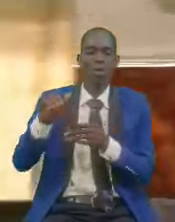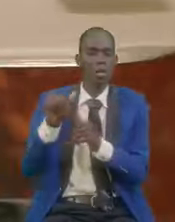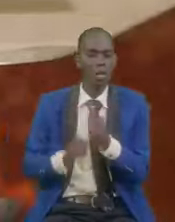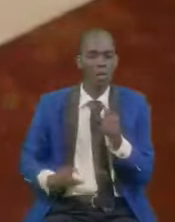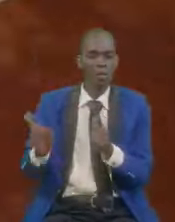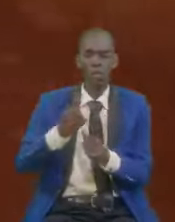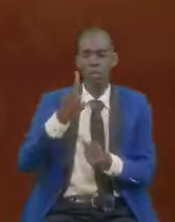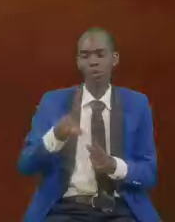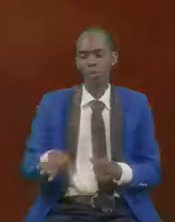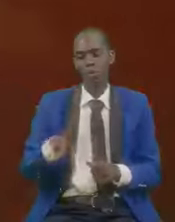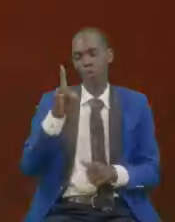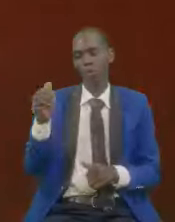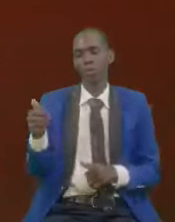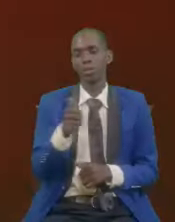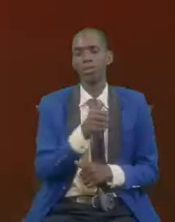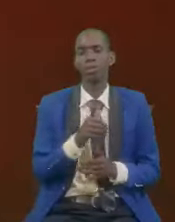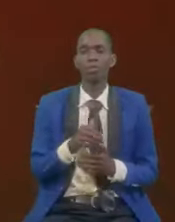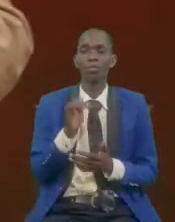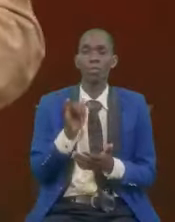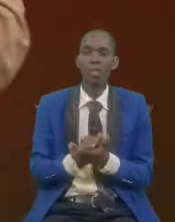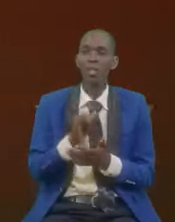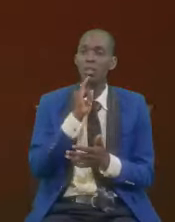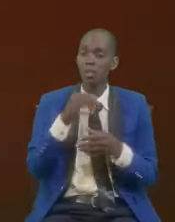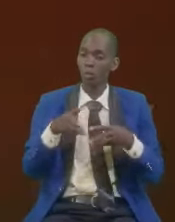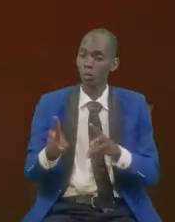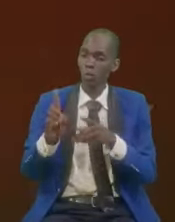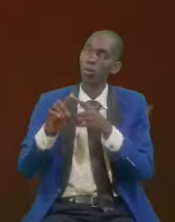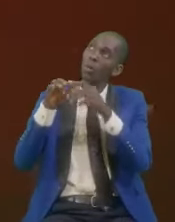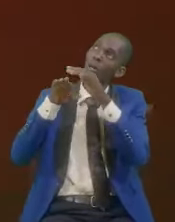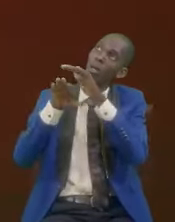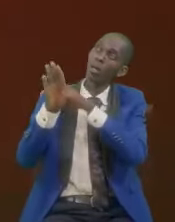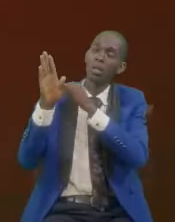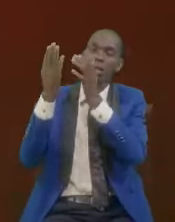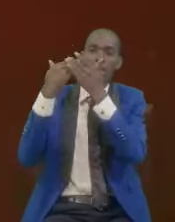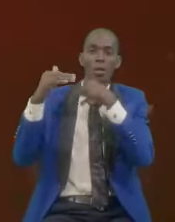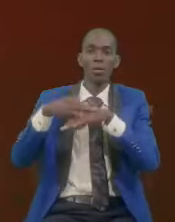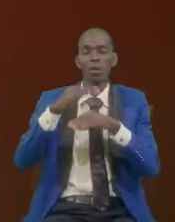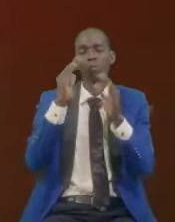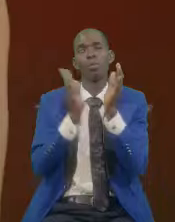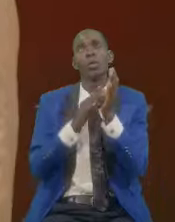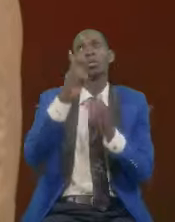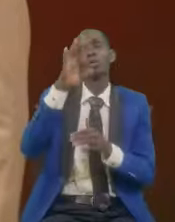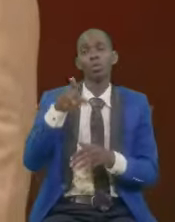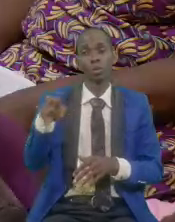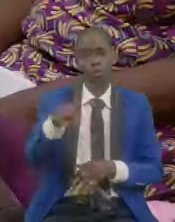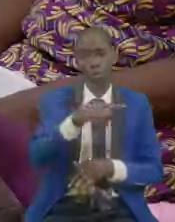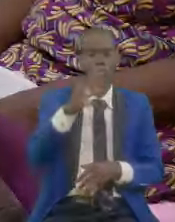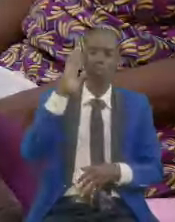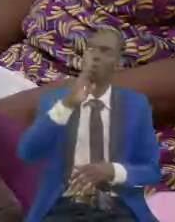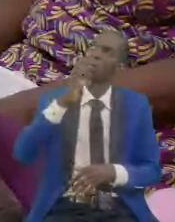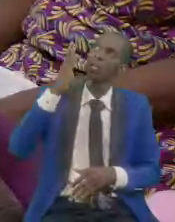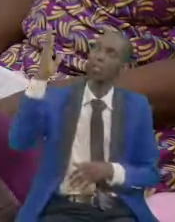you find yourself. That the way to heaven, and praise God, you'll get there in Jesus'